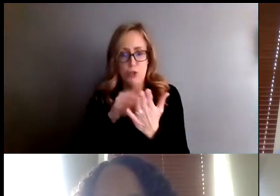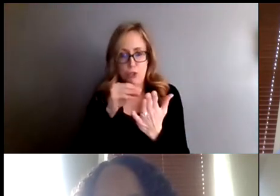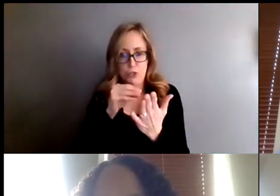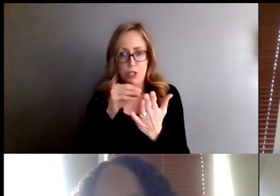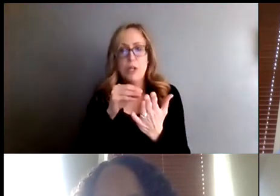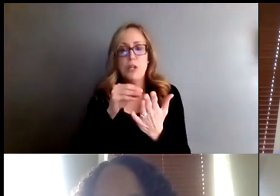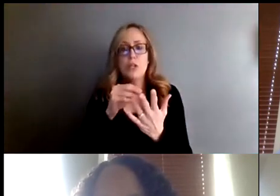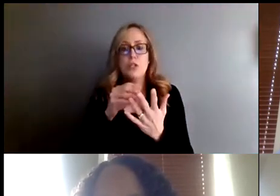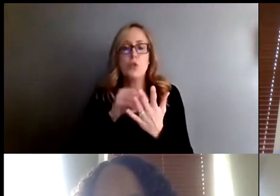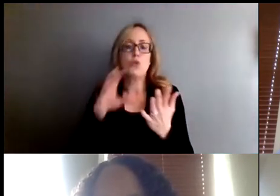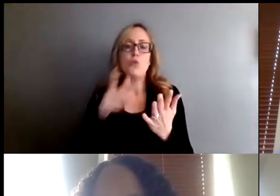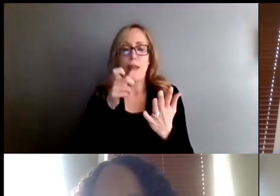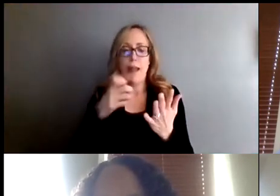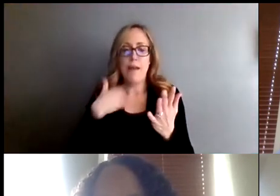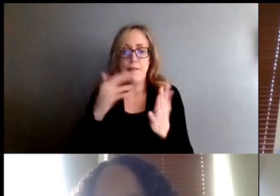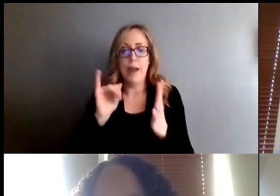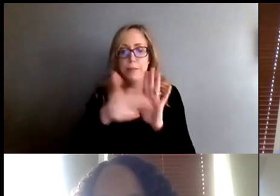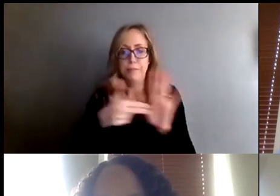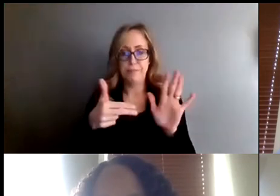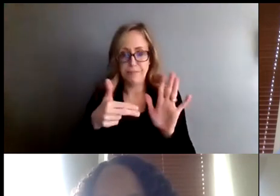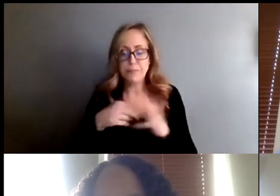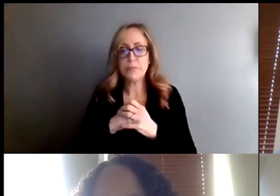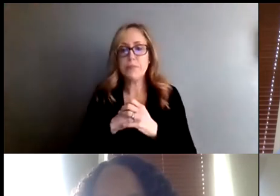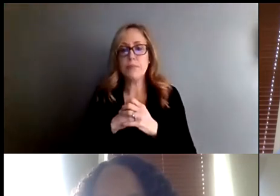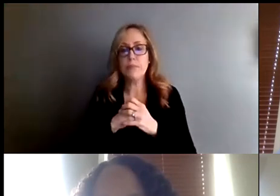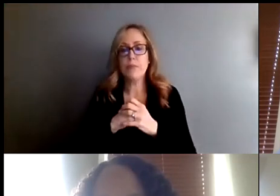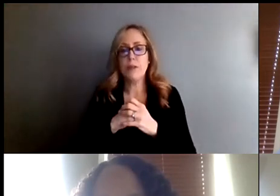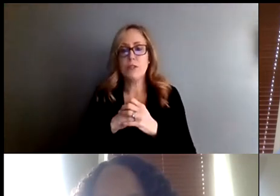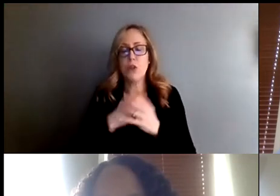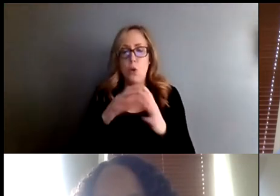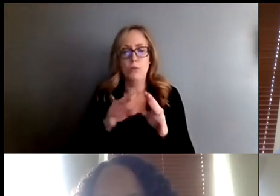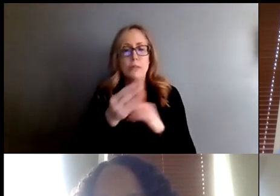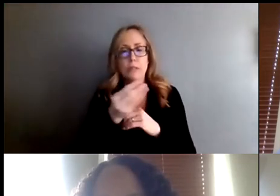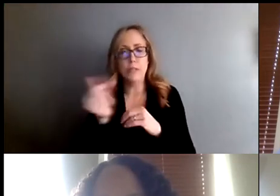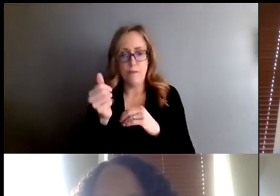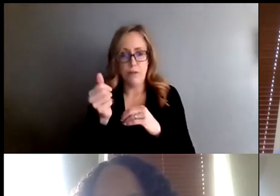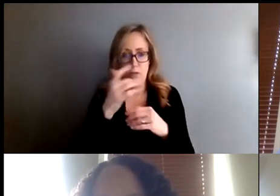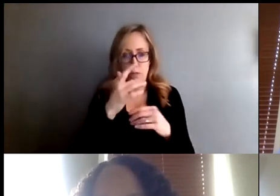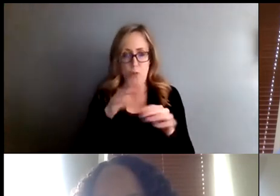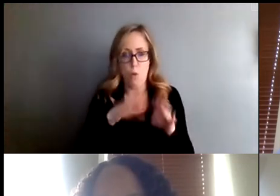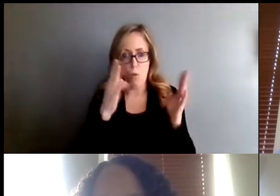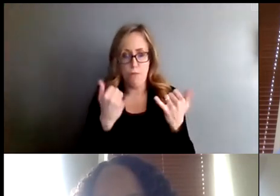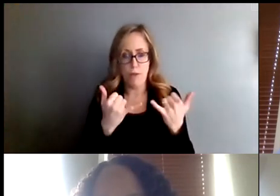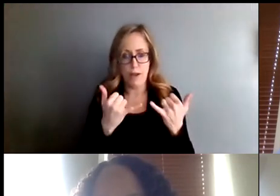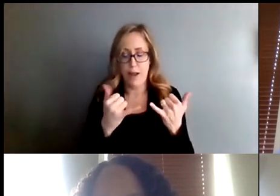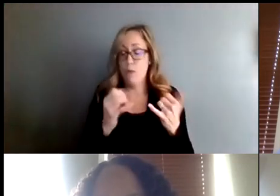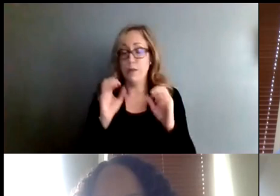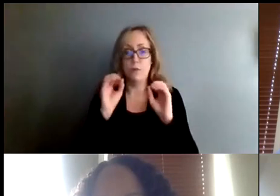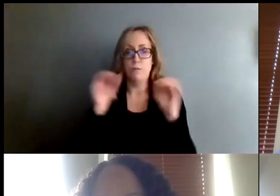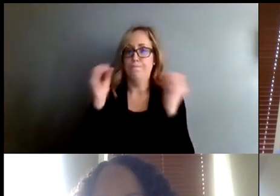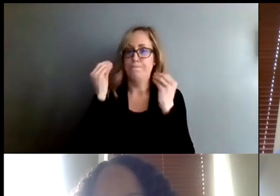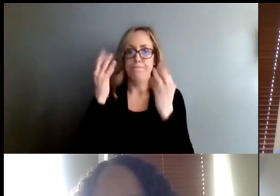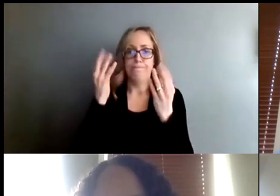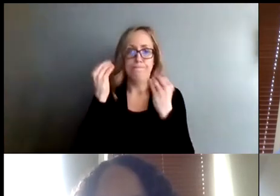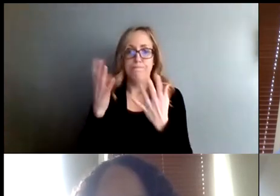that designation. So multiple windows are open right now, and we don't have any information at this point on the